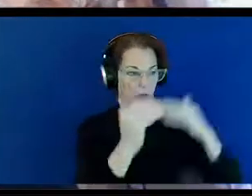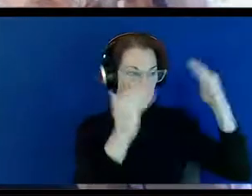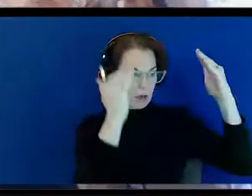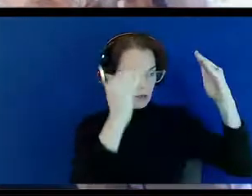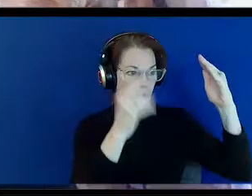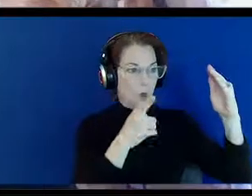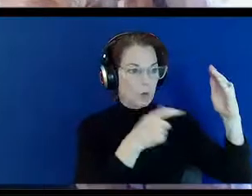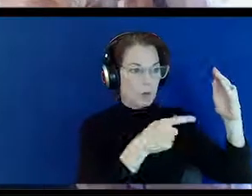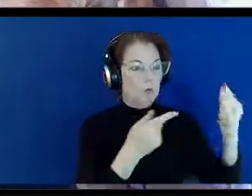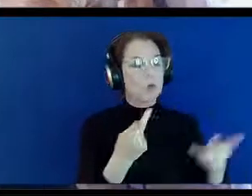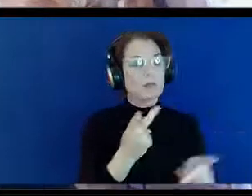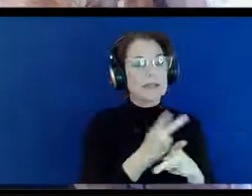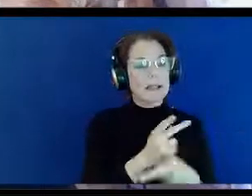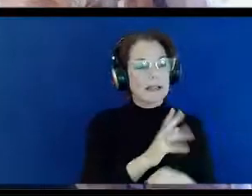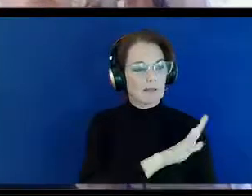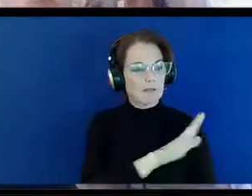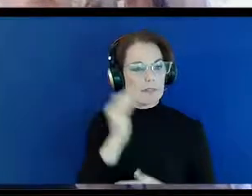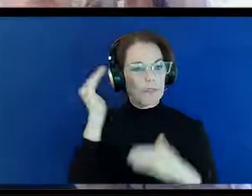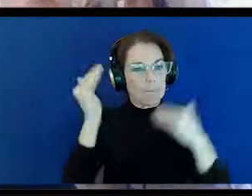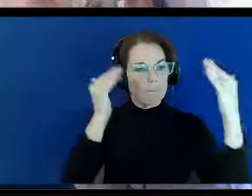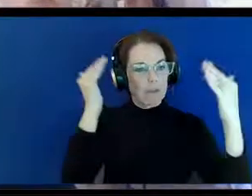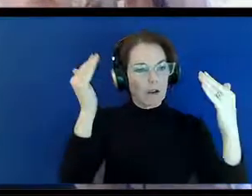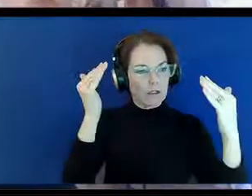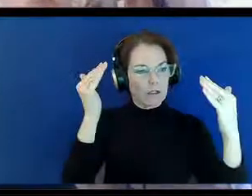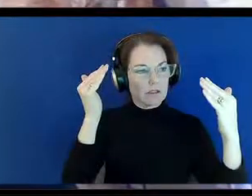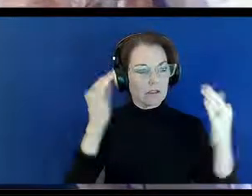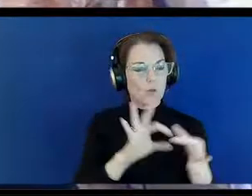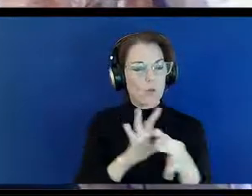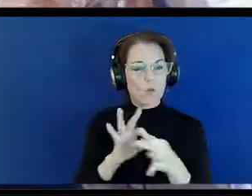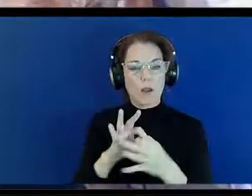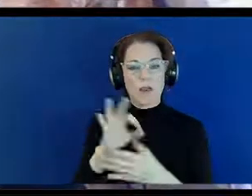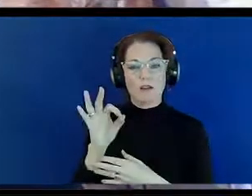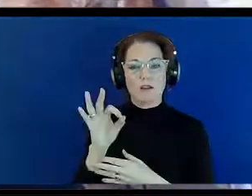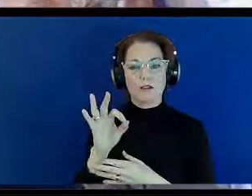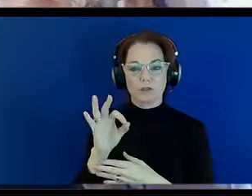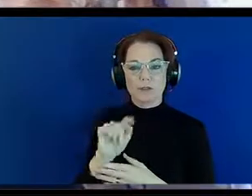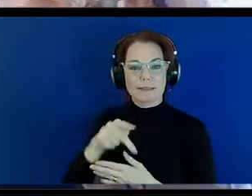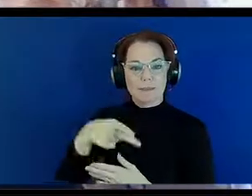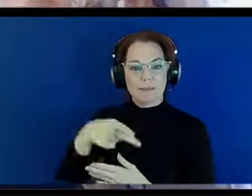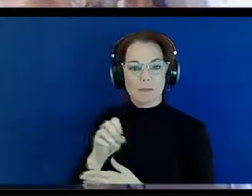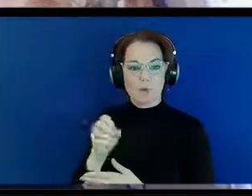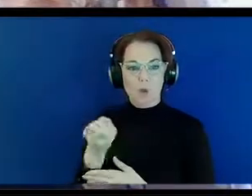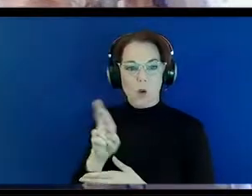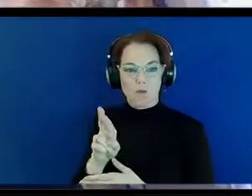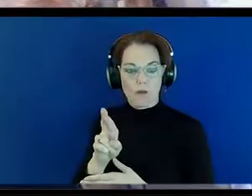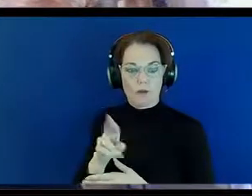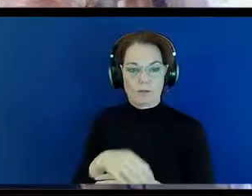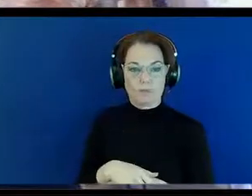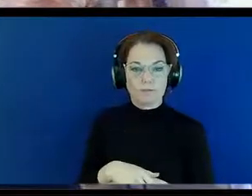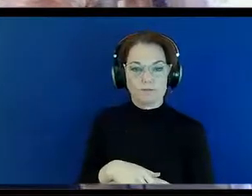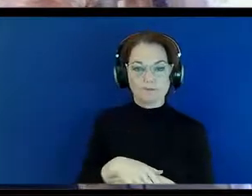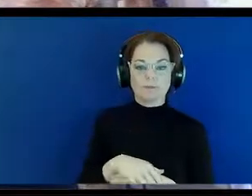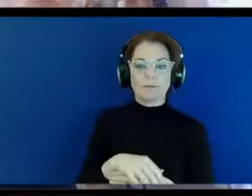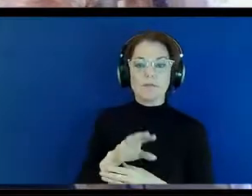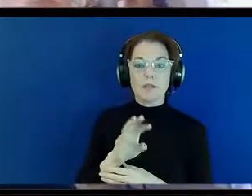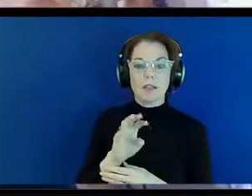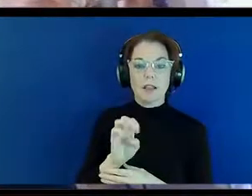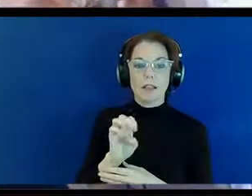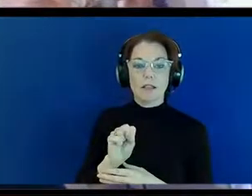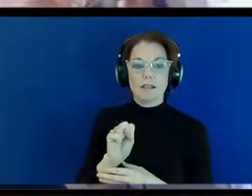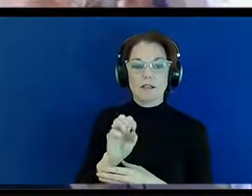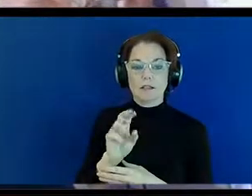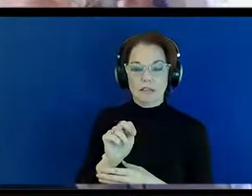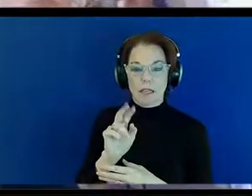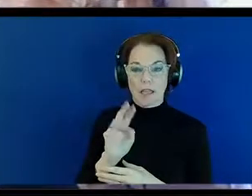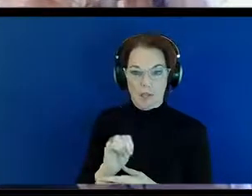parents due to medical issues stemming from a tip-over. While the ASTM F15.42 subcommittee